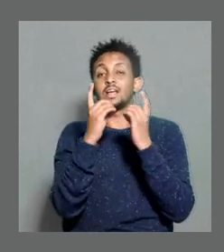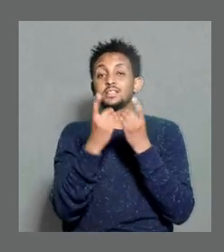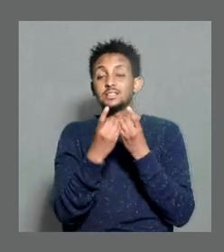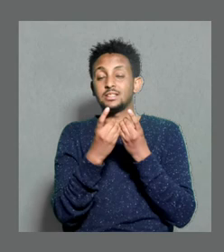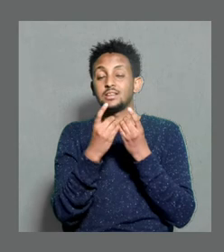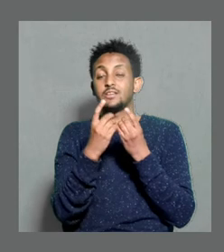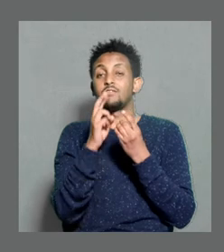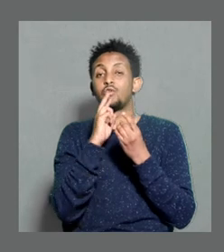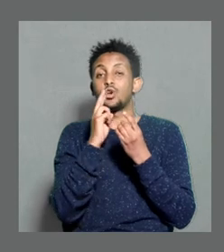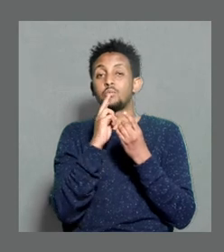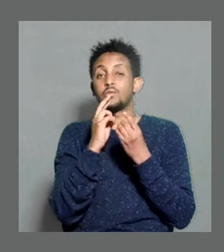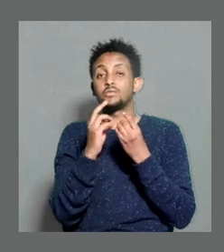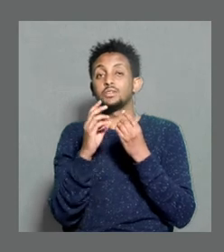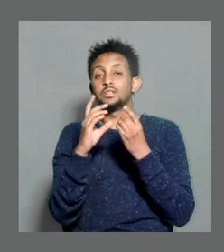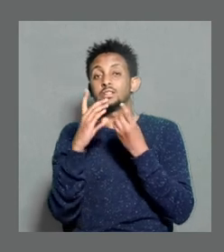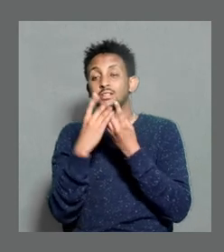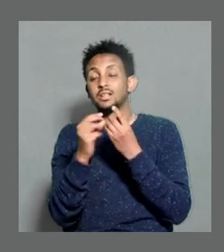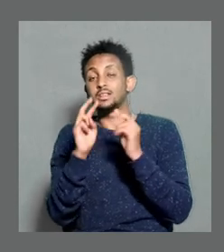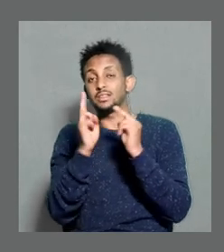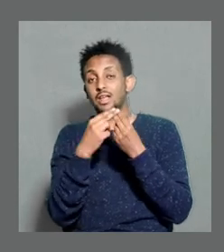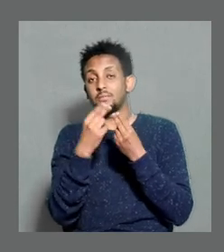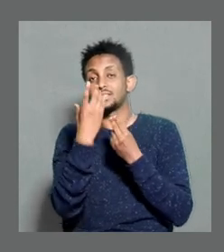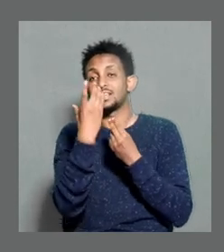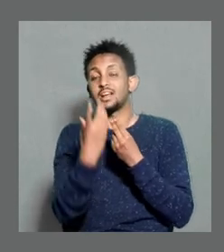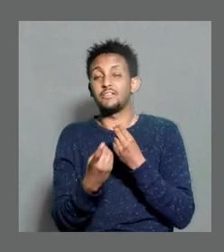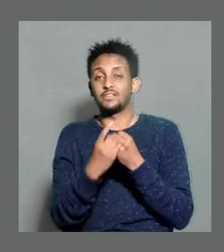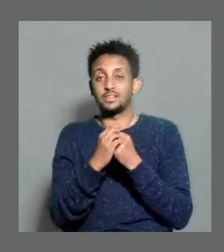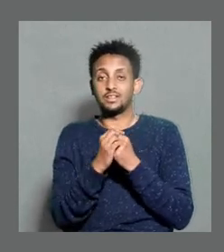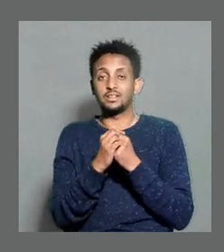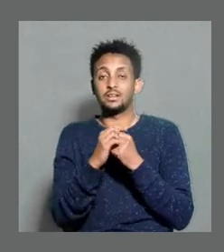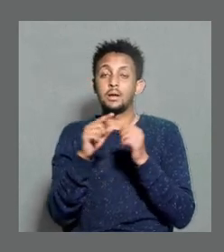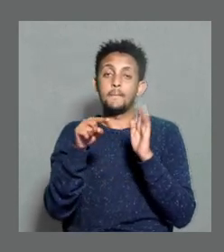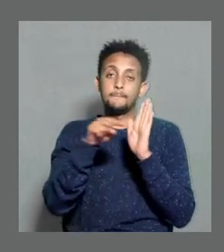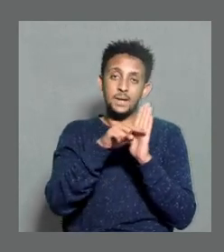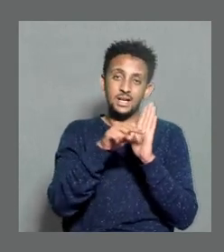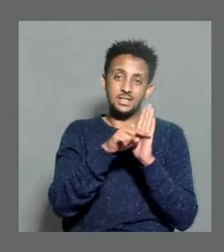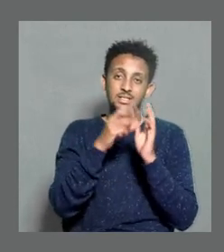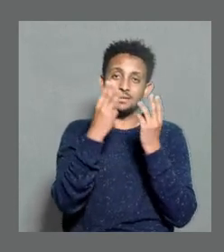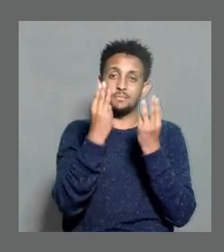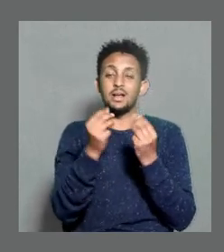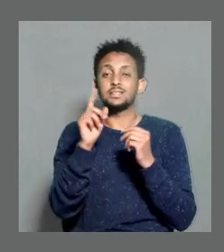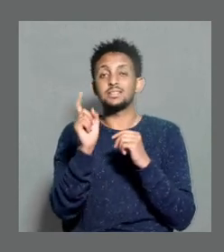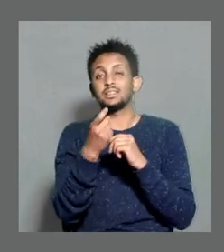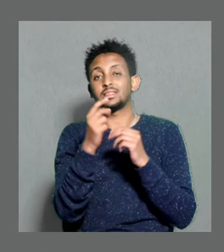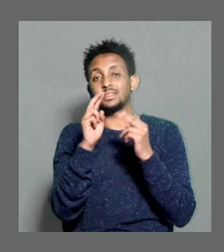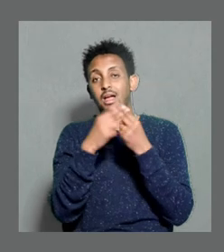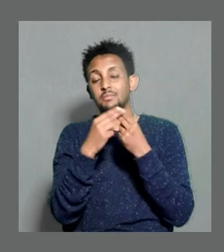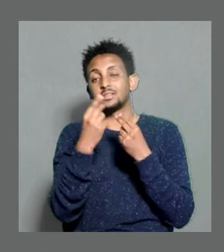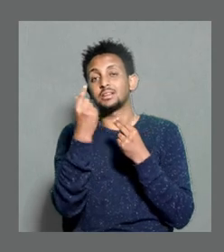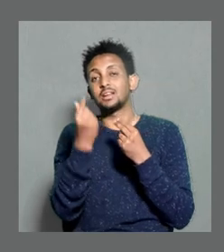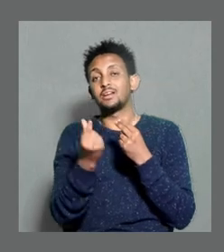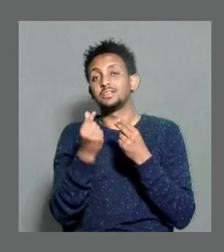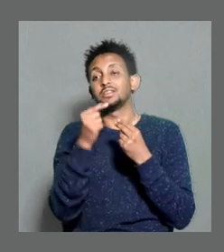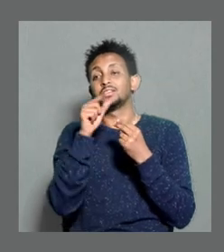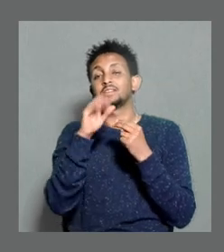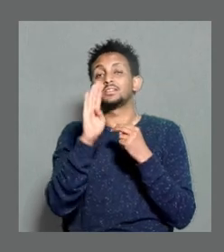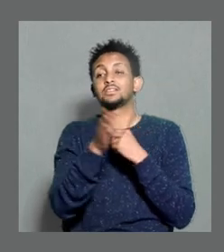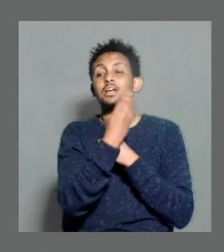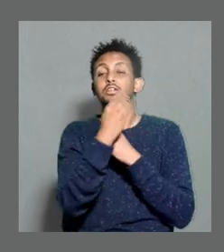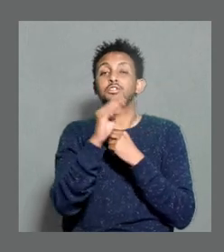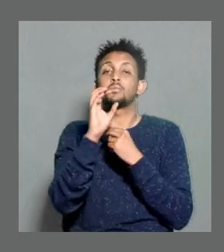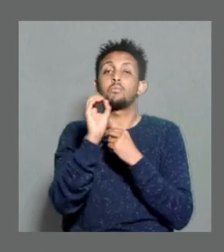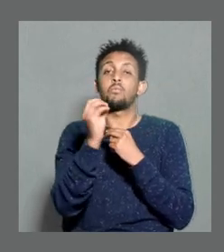fluid, volume of displaced fluid times gravity minus mass times gravity means mass of the tennis